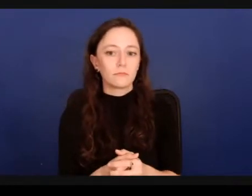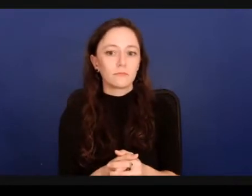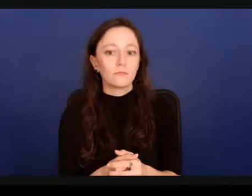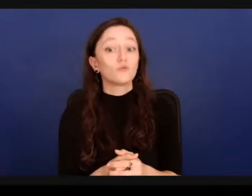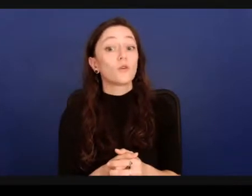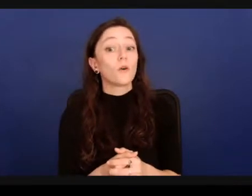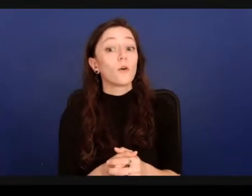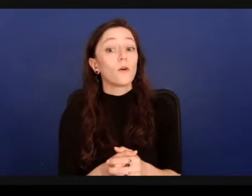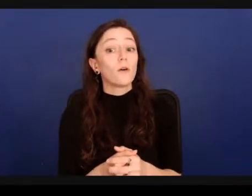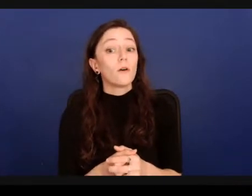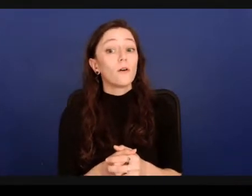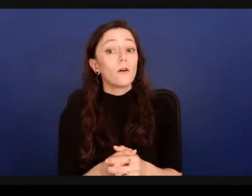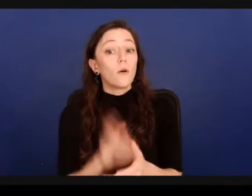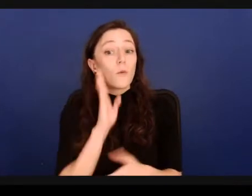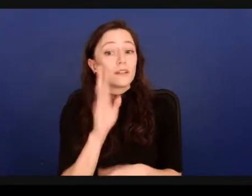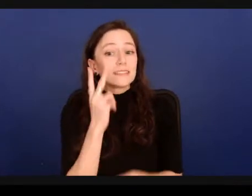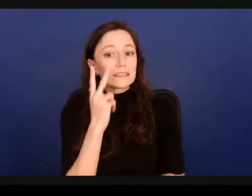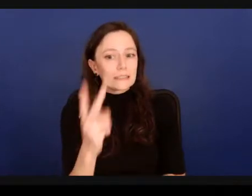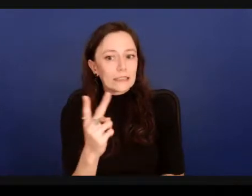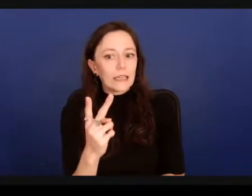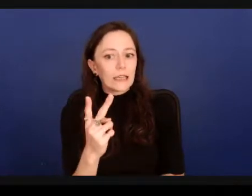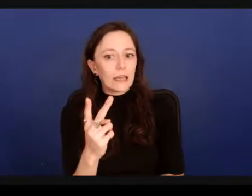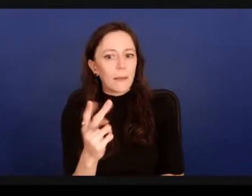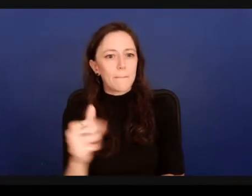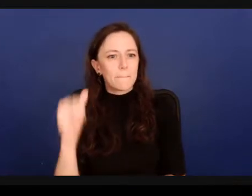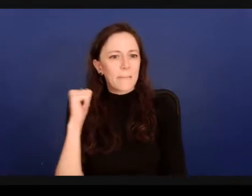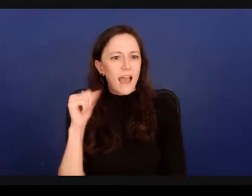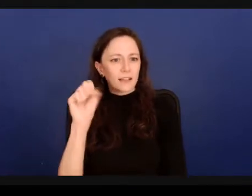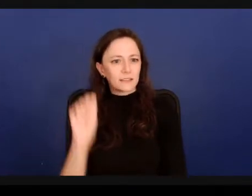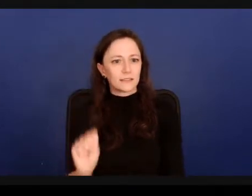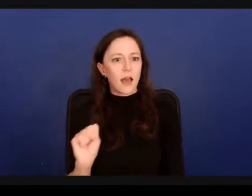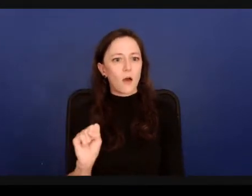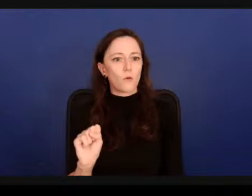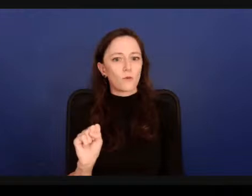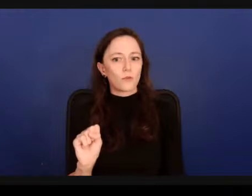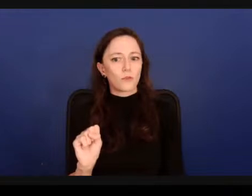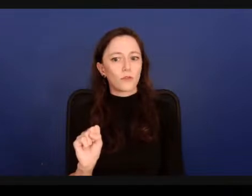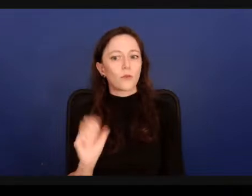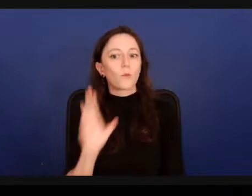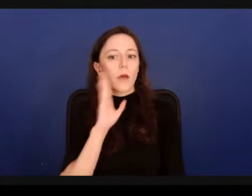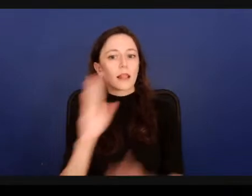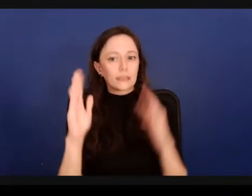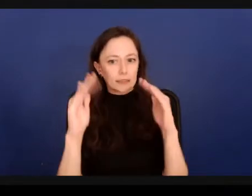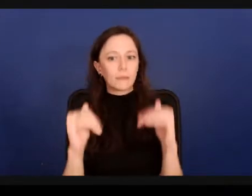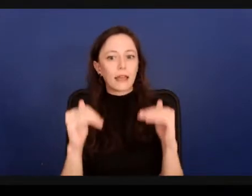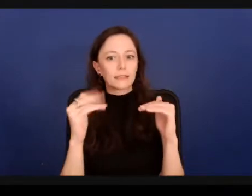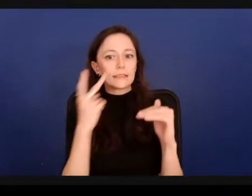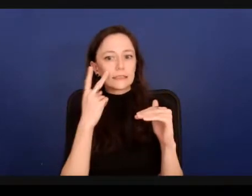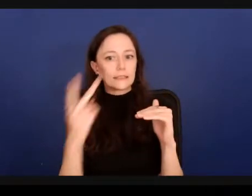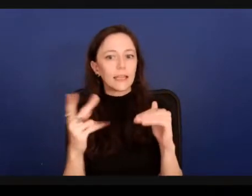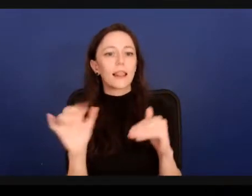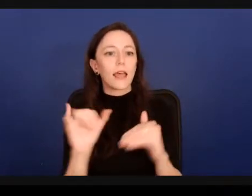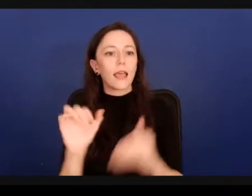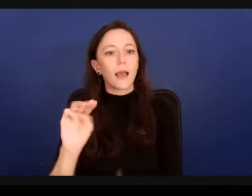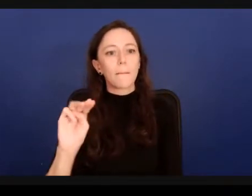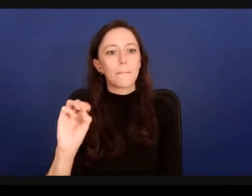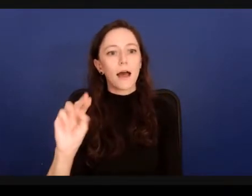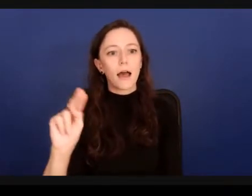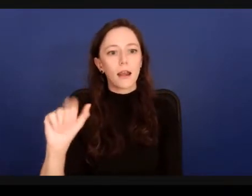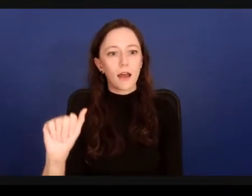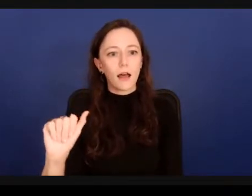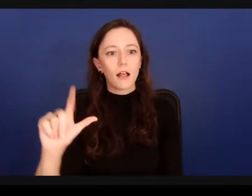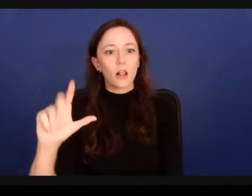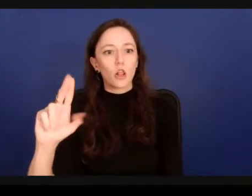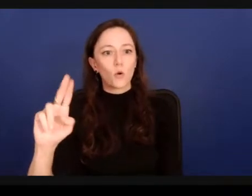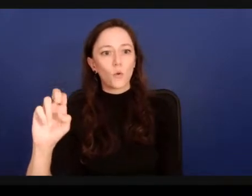this block of land moving back to the south, then you might expect to see eruptions like Mauna Ulu, which is this guy